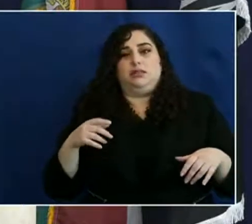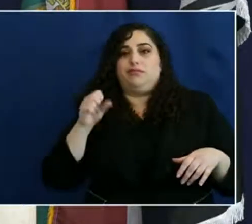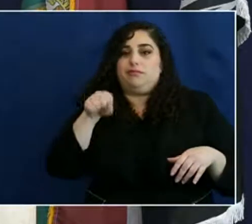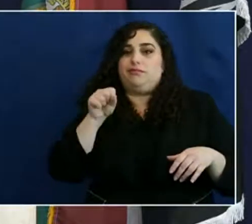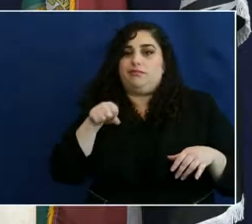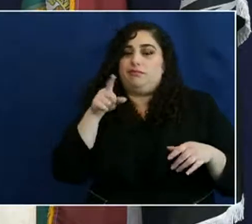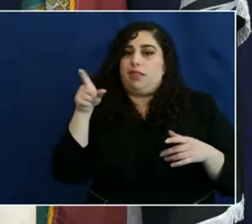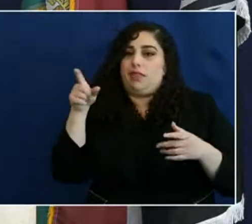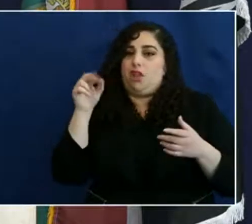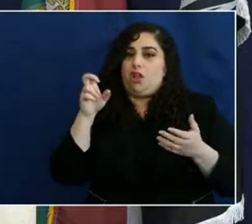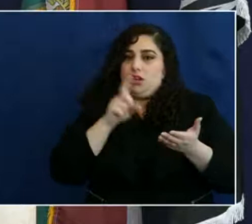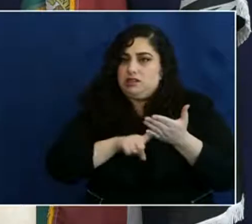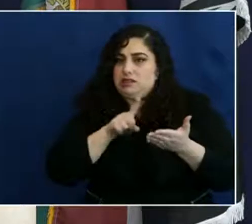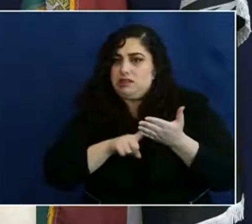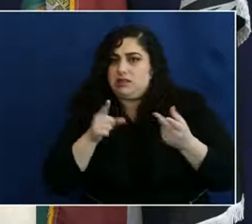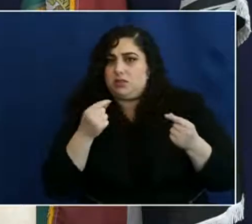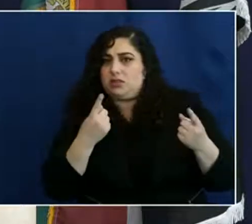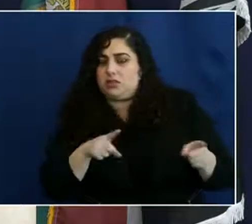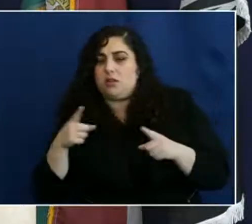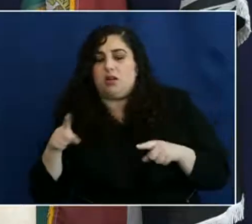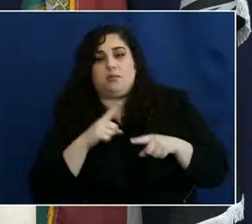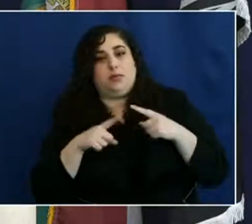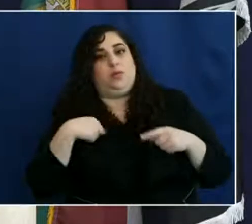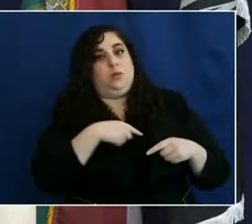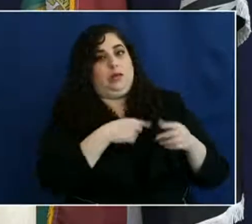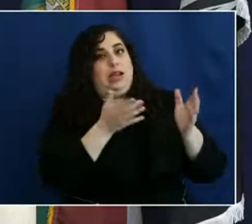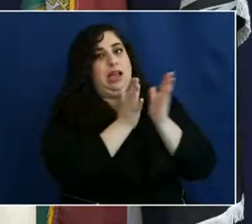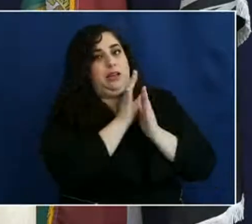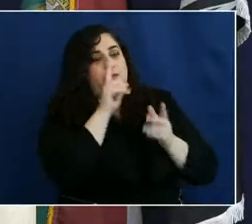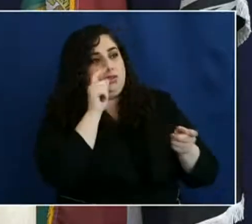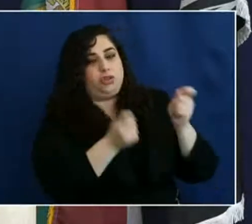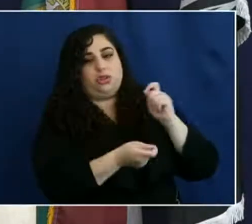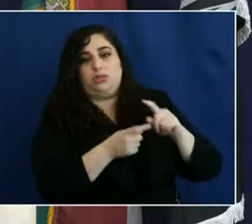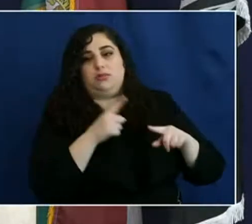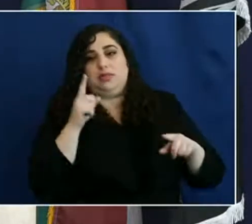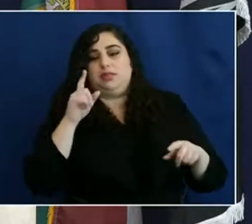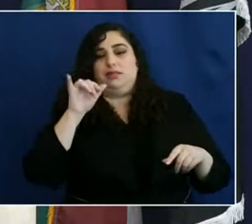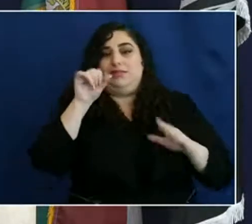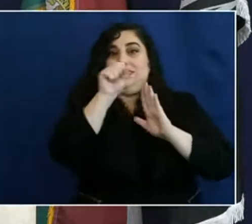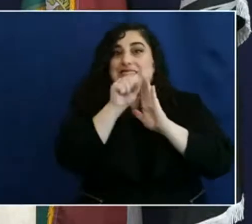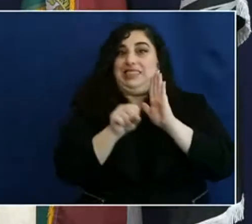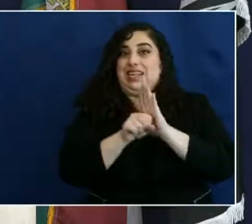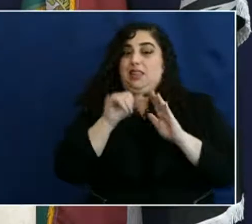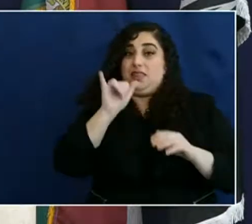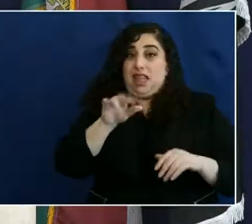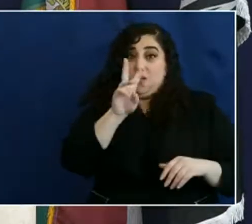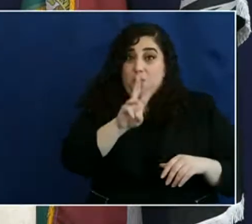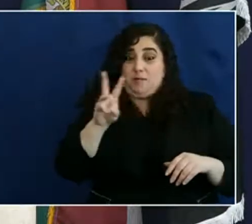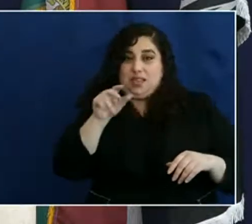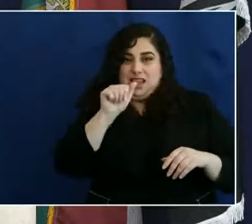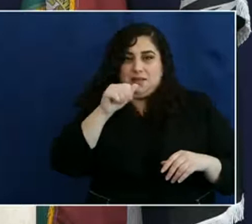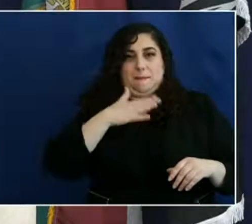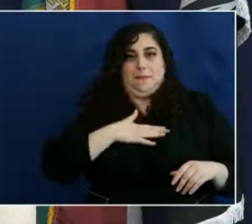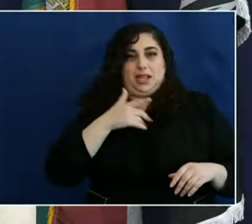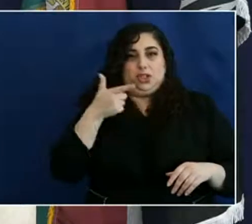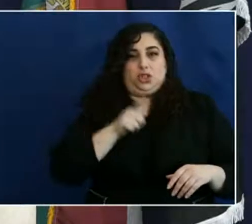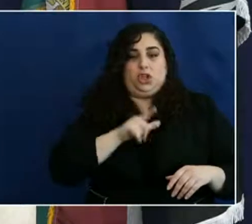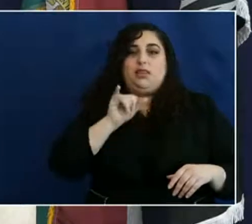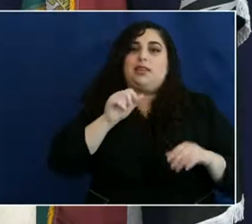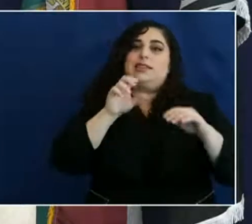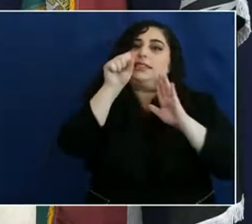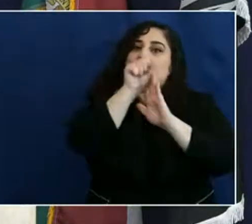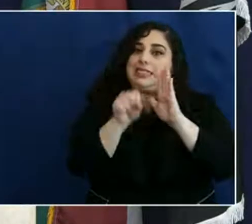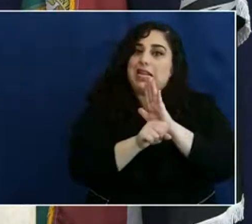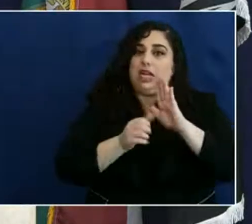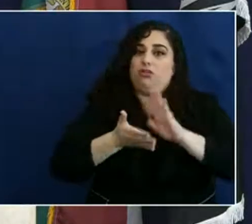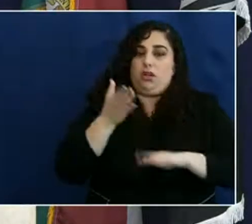we could ask for changes, but again, that's a state-run and administered system. I think those bots have been